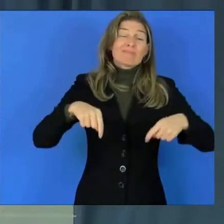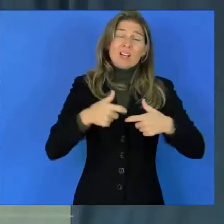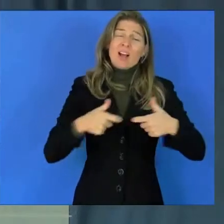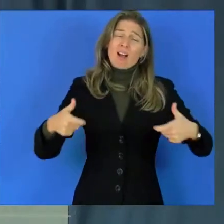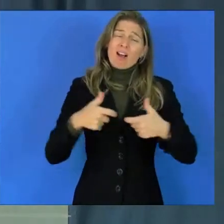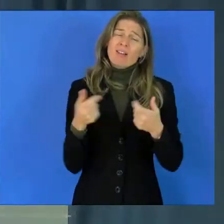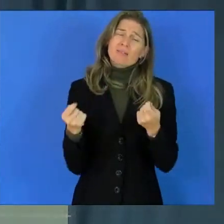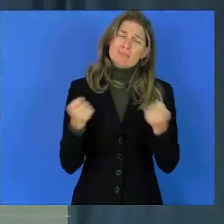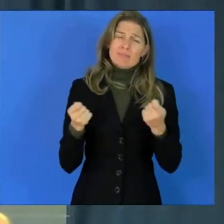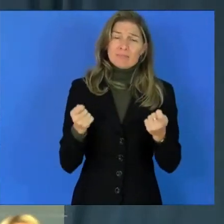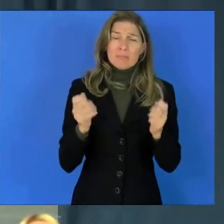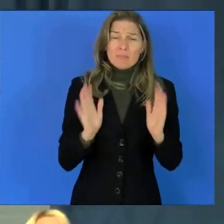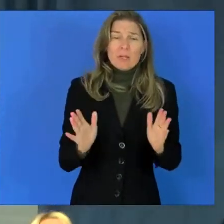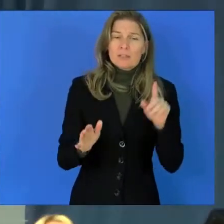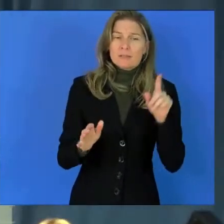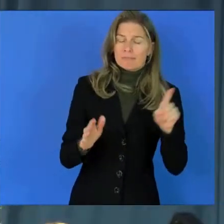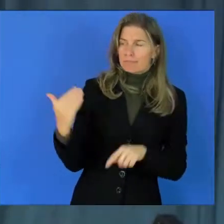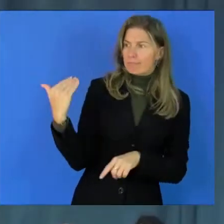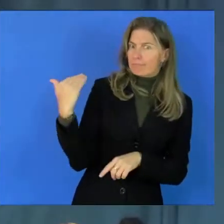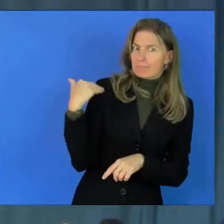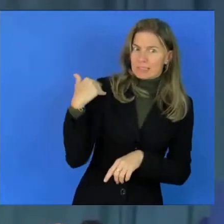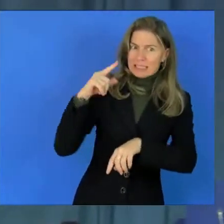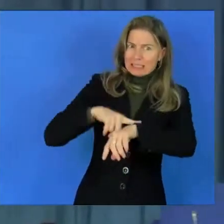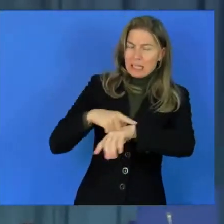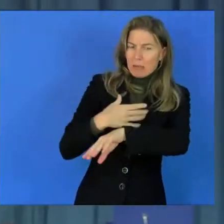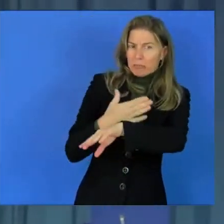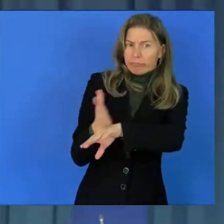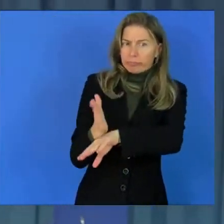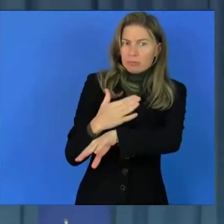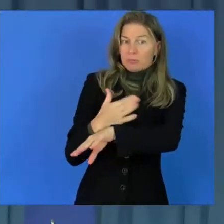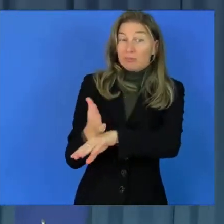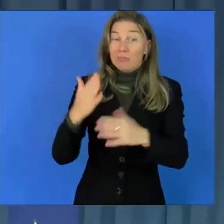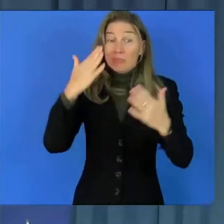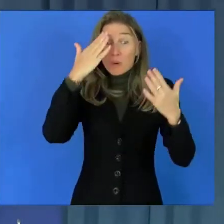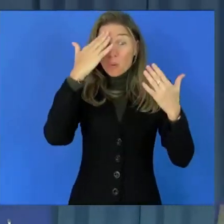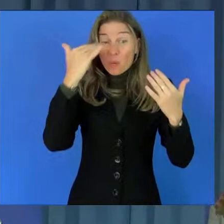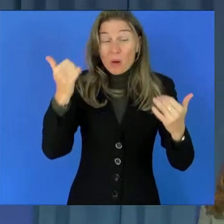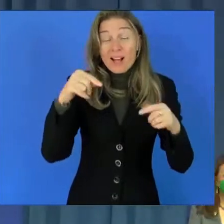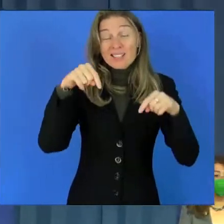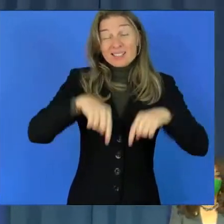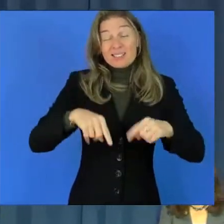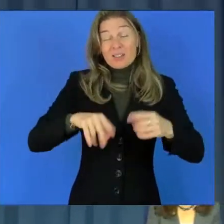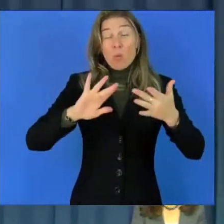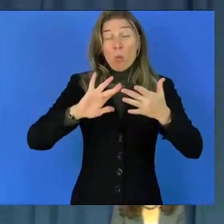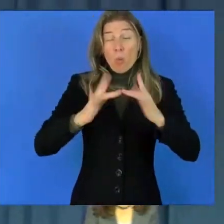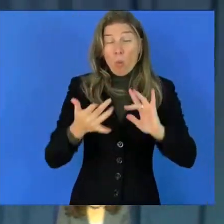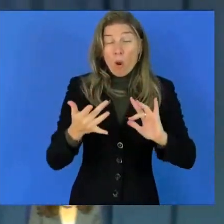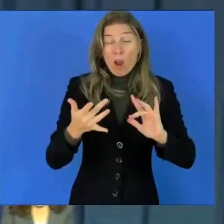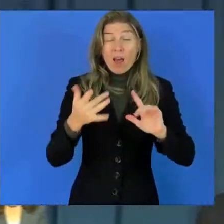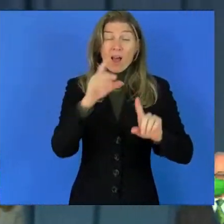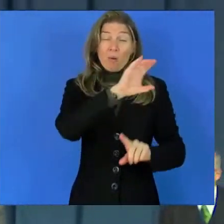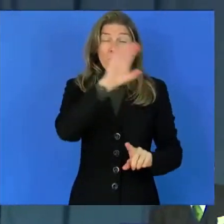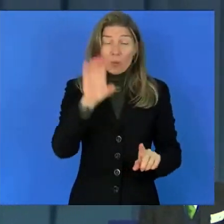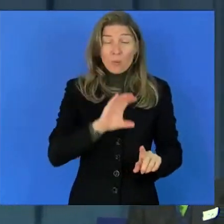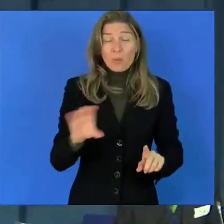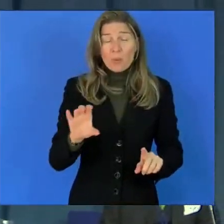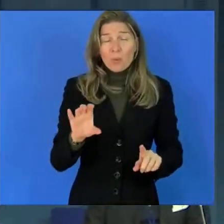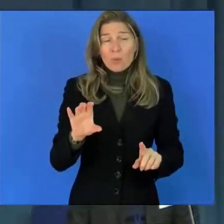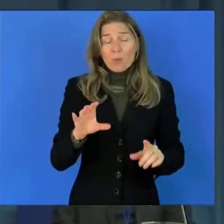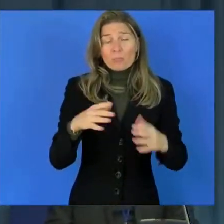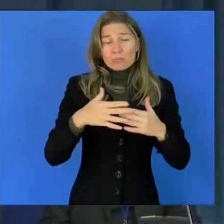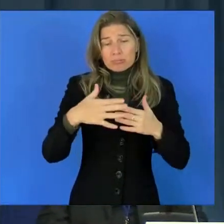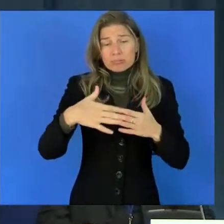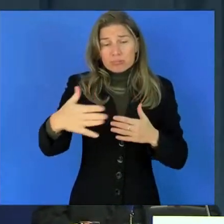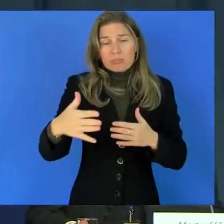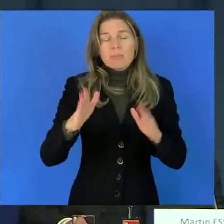if we're going over because so much of what we're doing is online. Be on time, and when you get a flag to